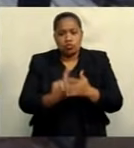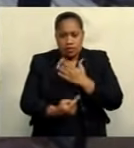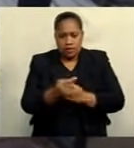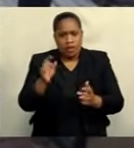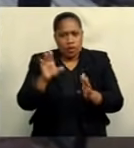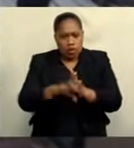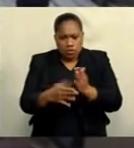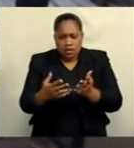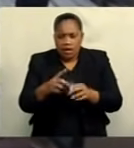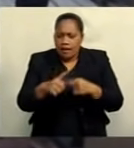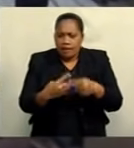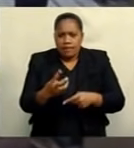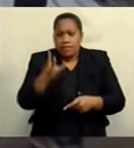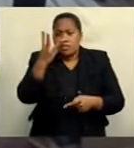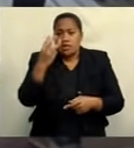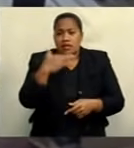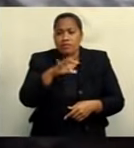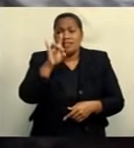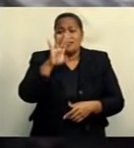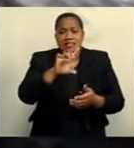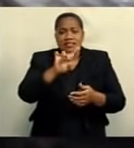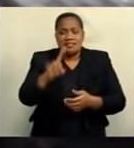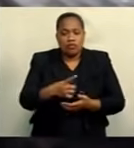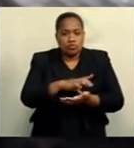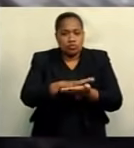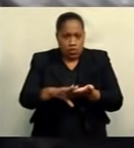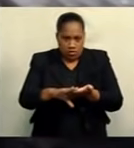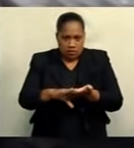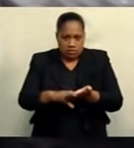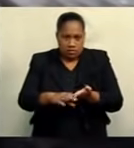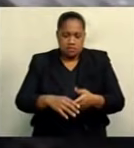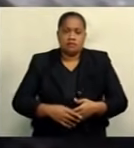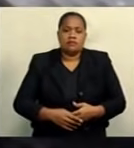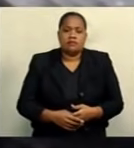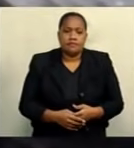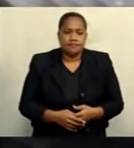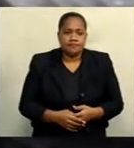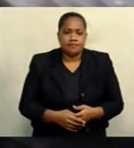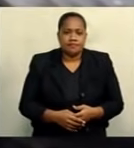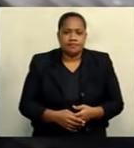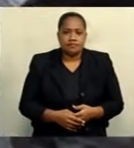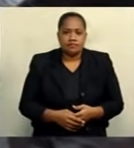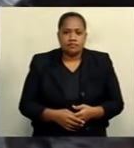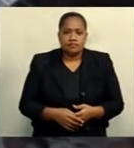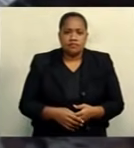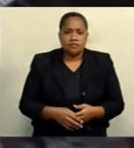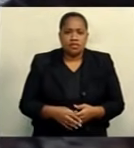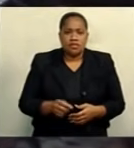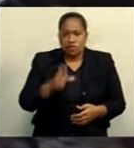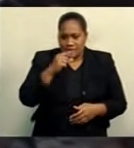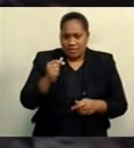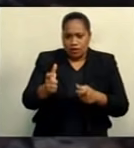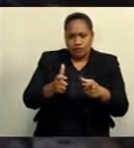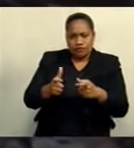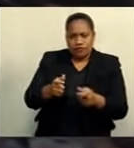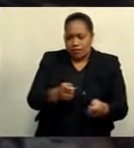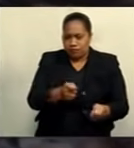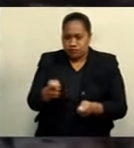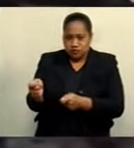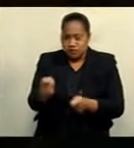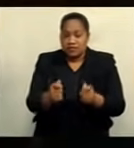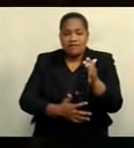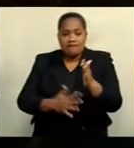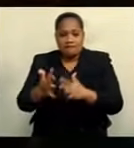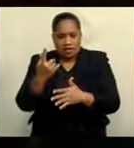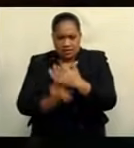around $310,000 so far just to handle the fire that occurred around the